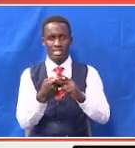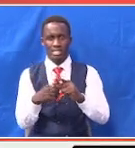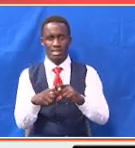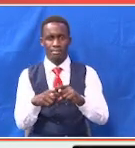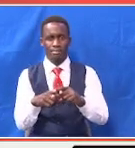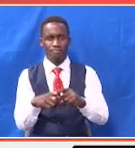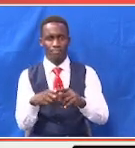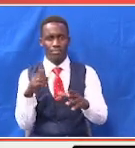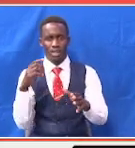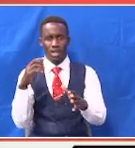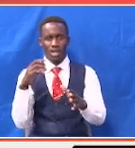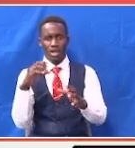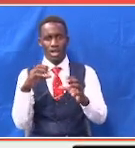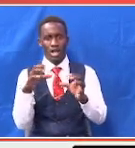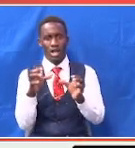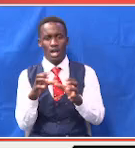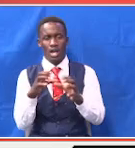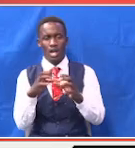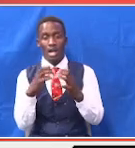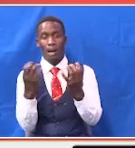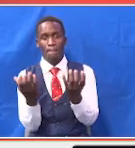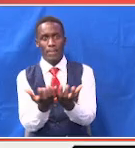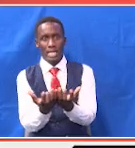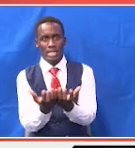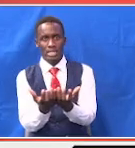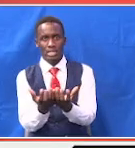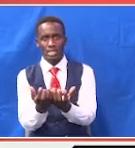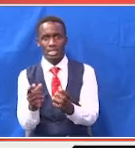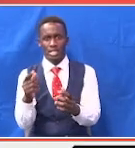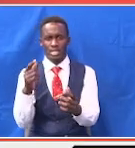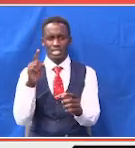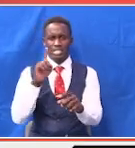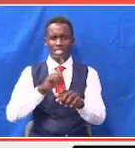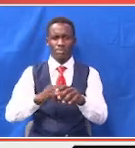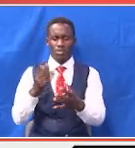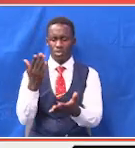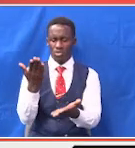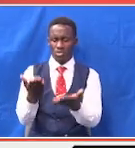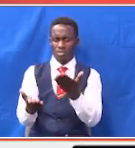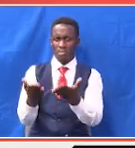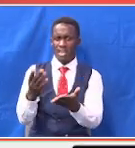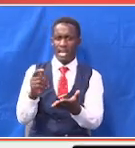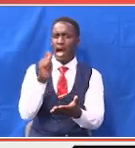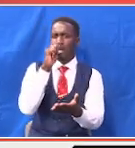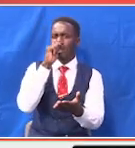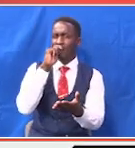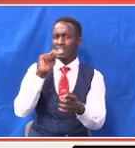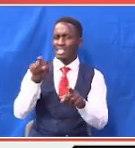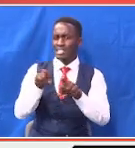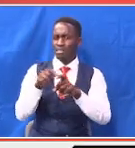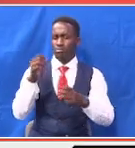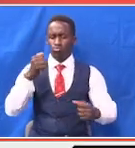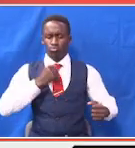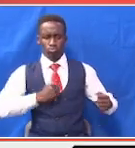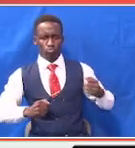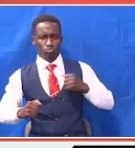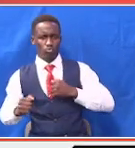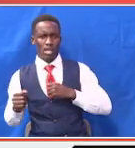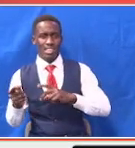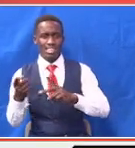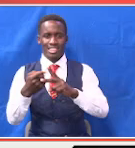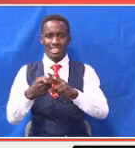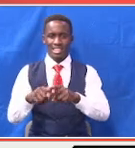companies. When you compare Rwanda and Tanzania, their startup is failing